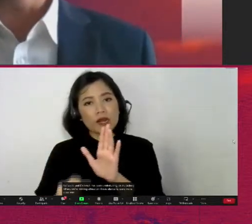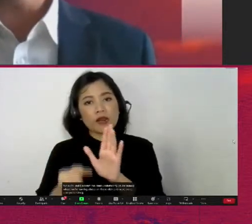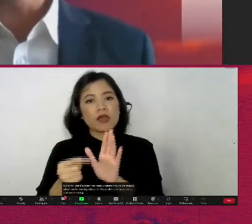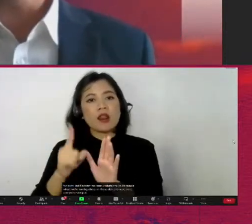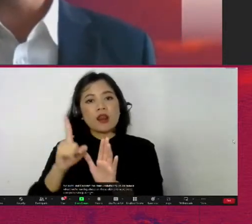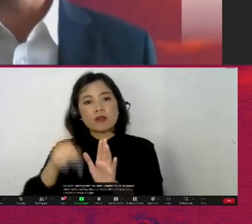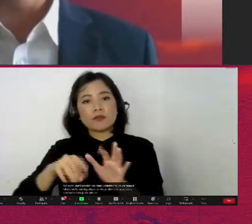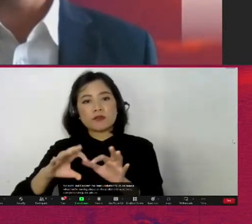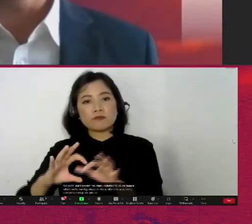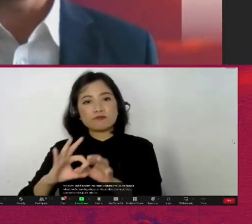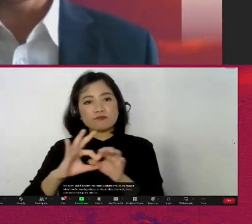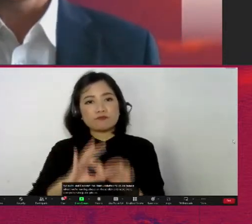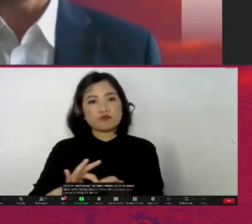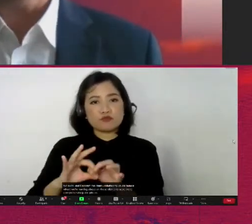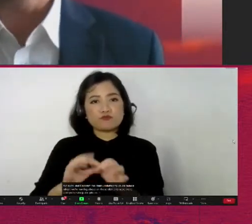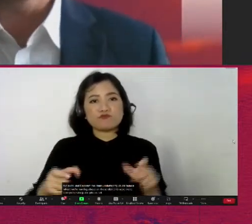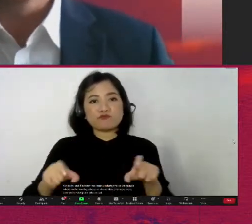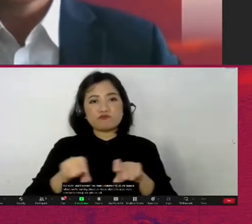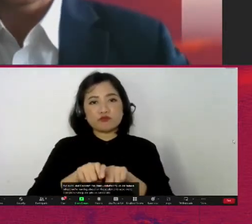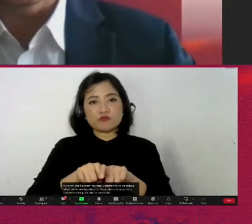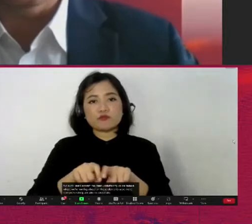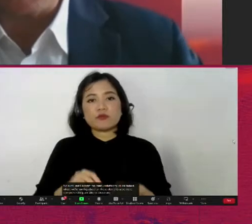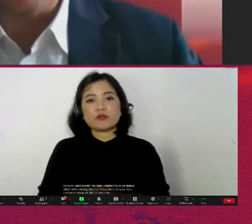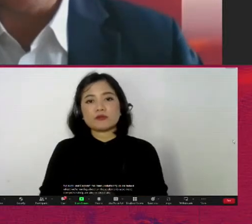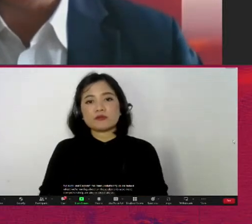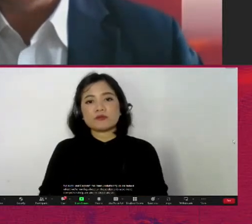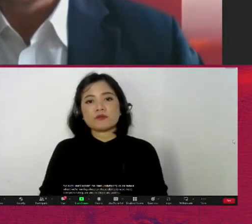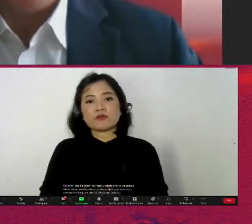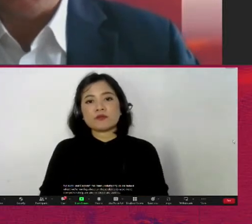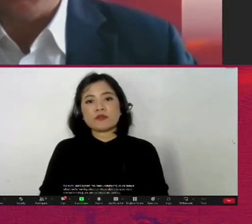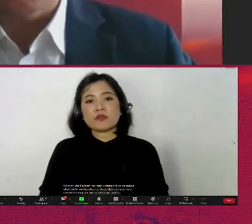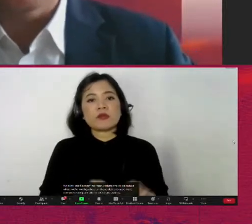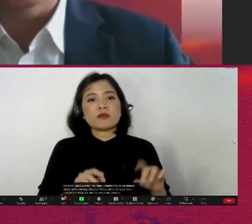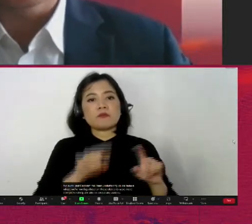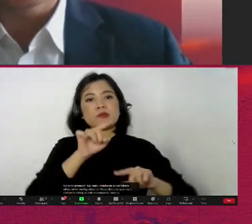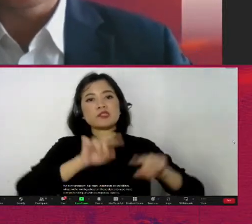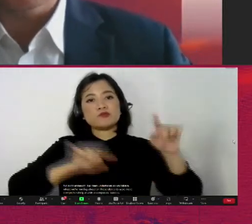comprehensively you're able to incorporate various